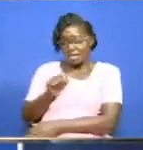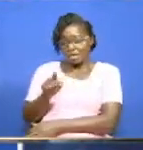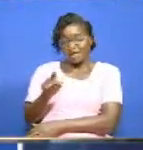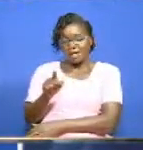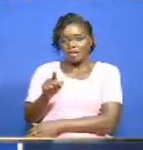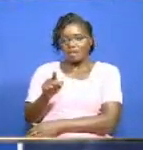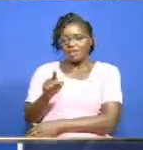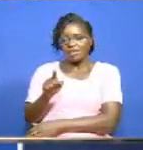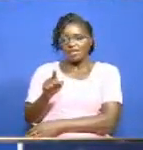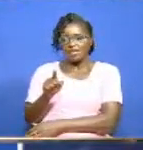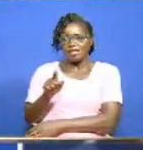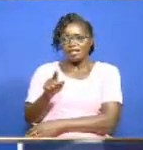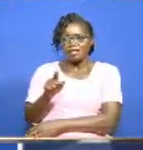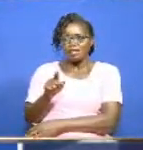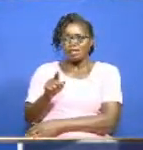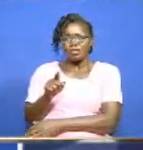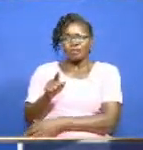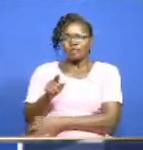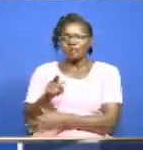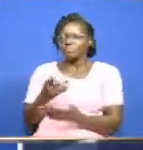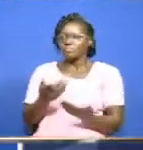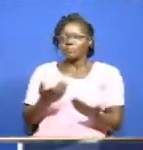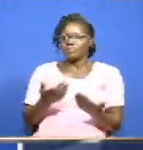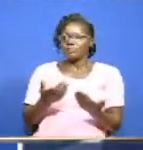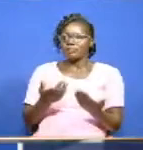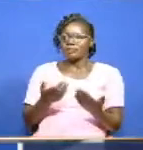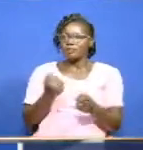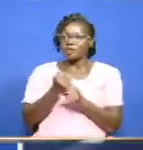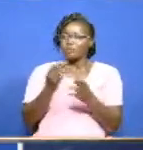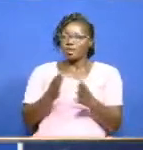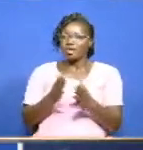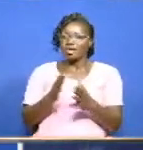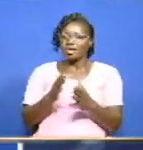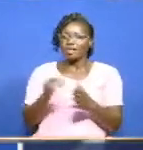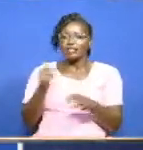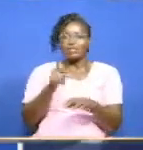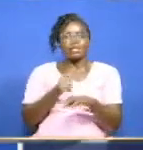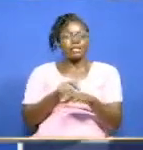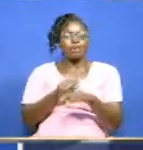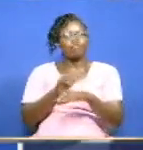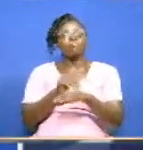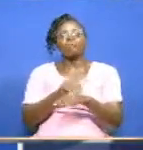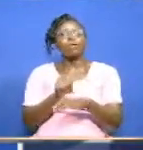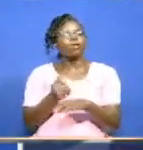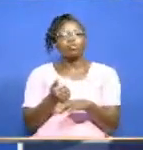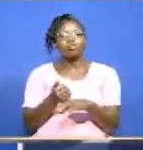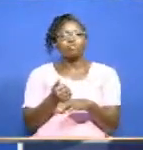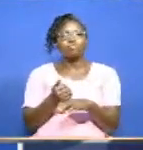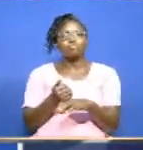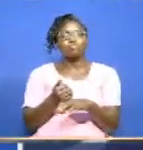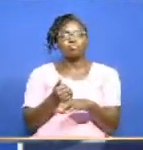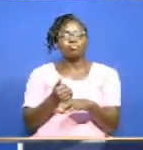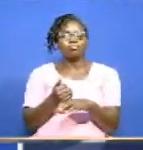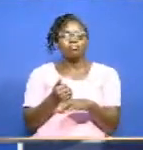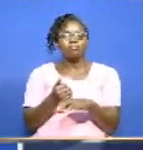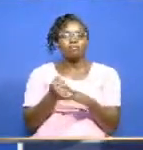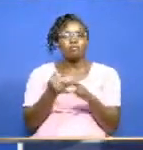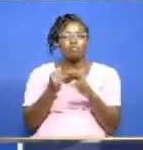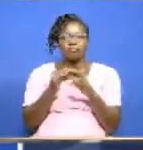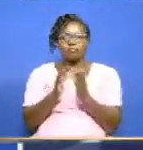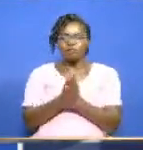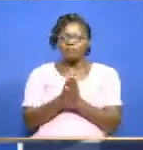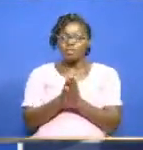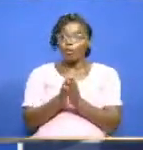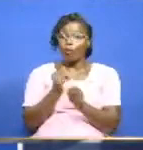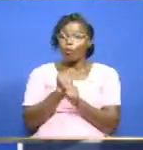Betty to us was a worker who'd anytime be called upon and take